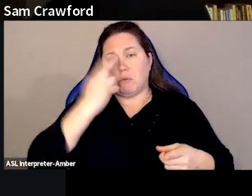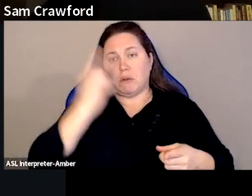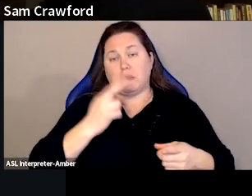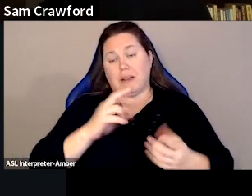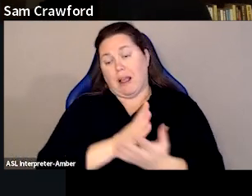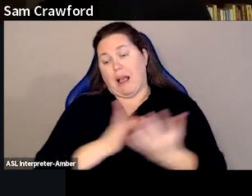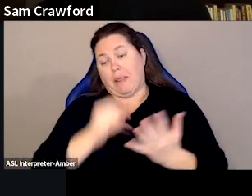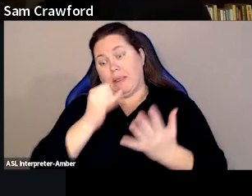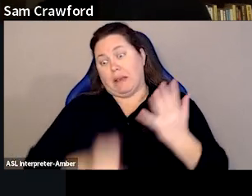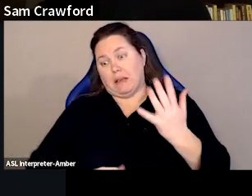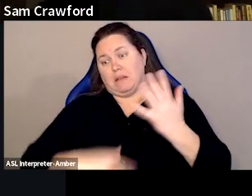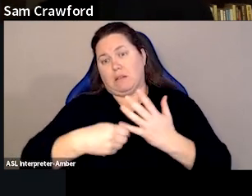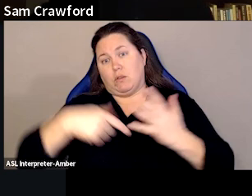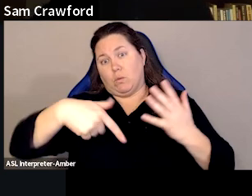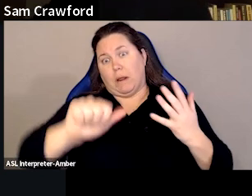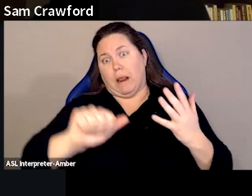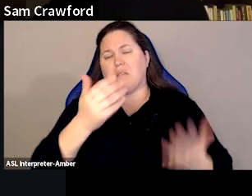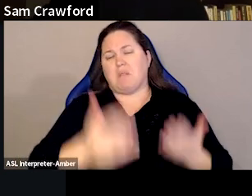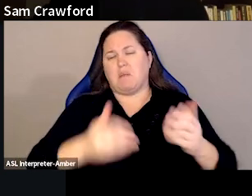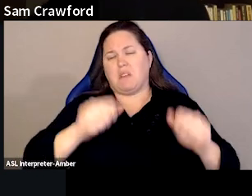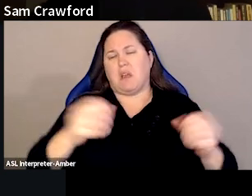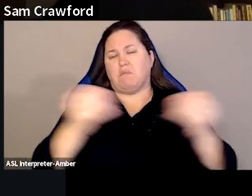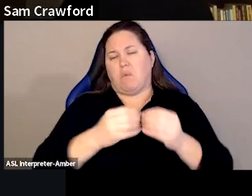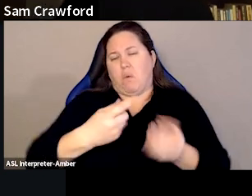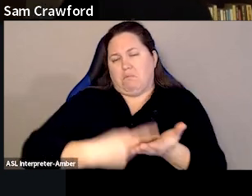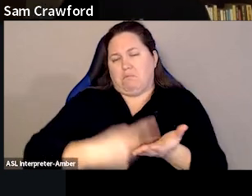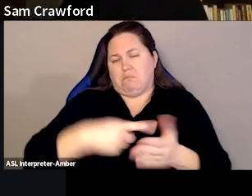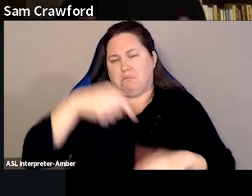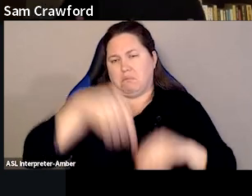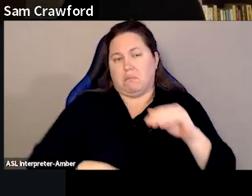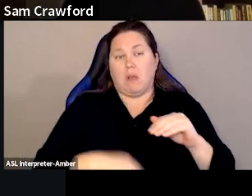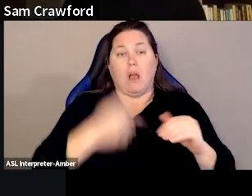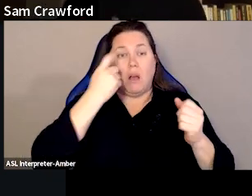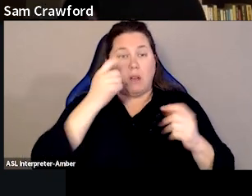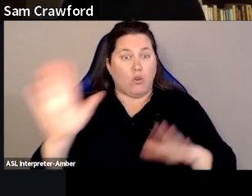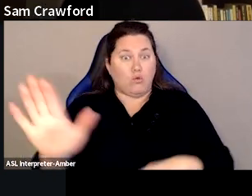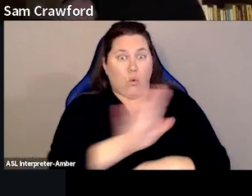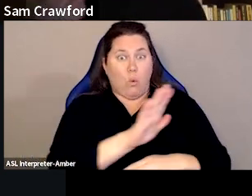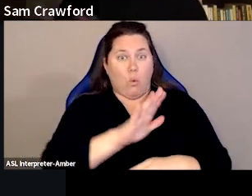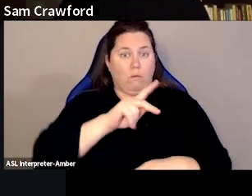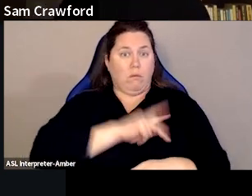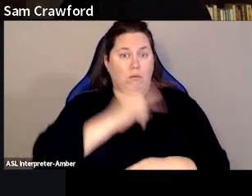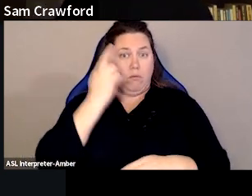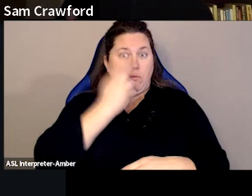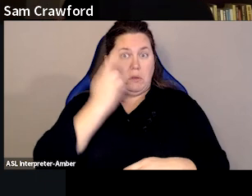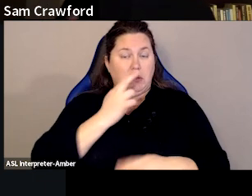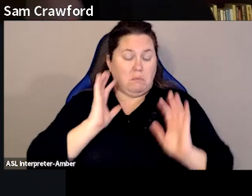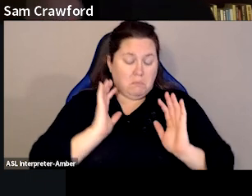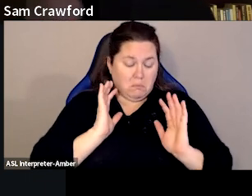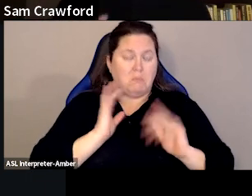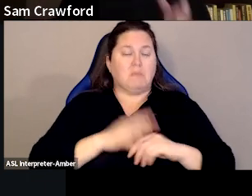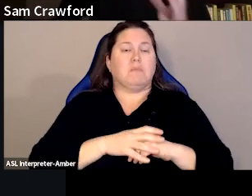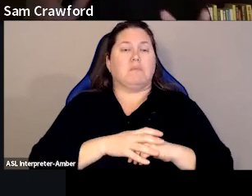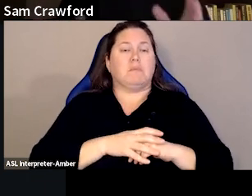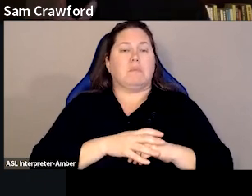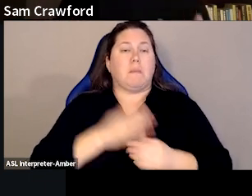end. But whatever your reason, this may be the first time you've come to explore your website options in quite a while. So I